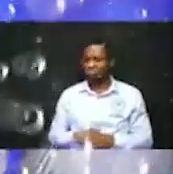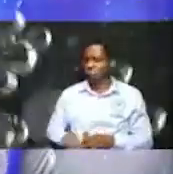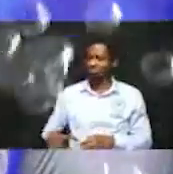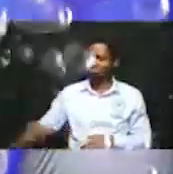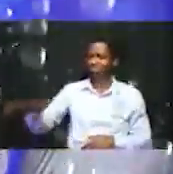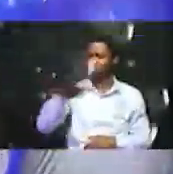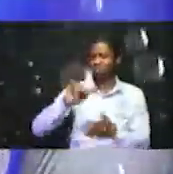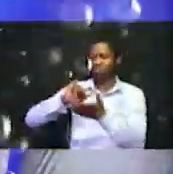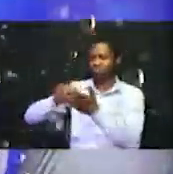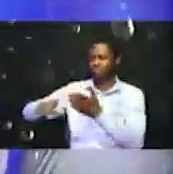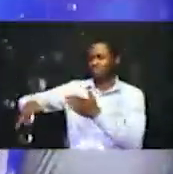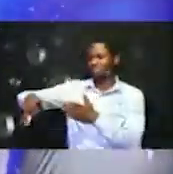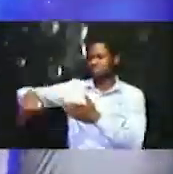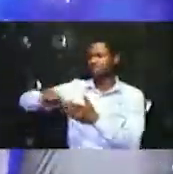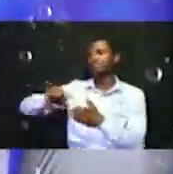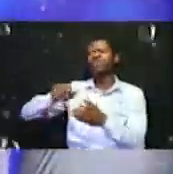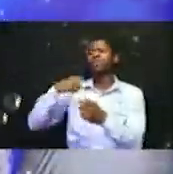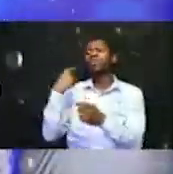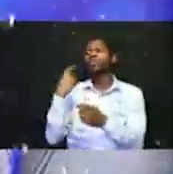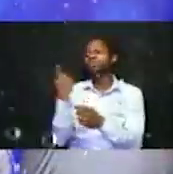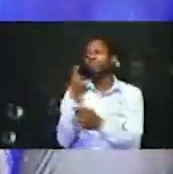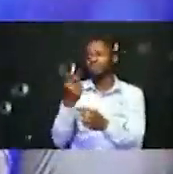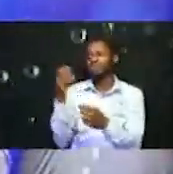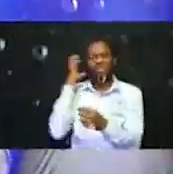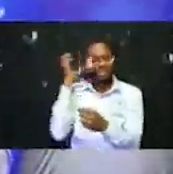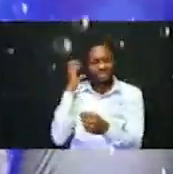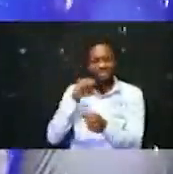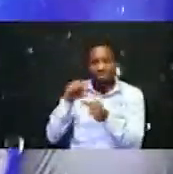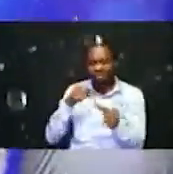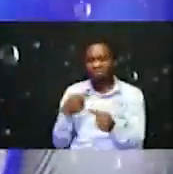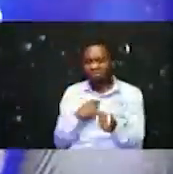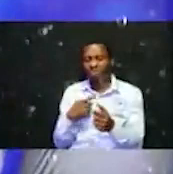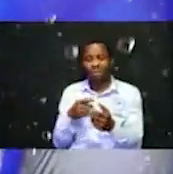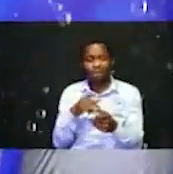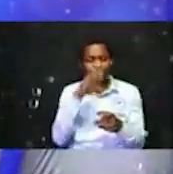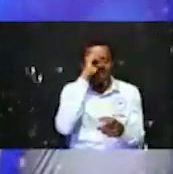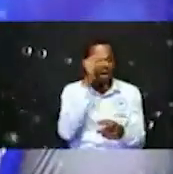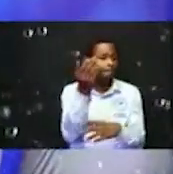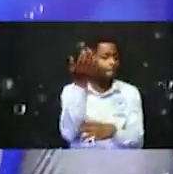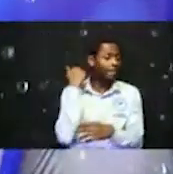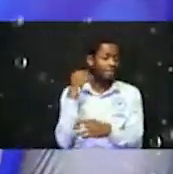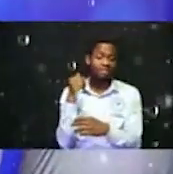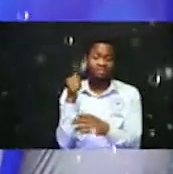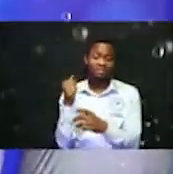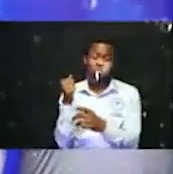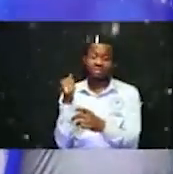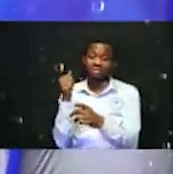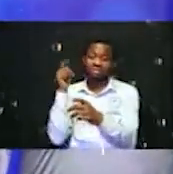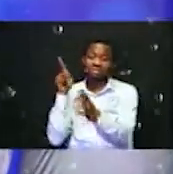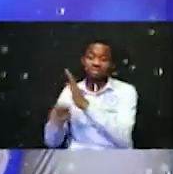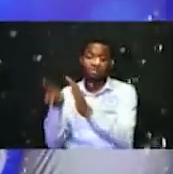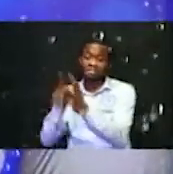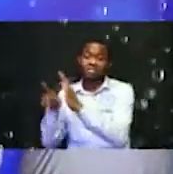the report. The man who formerly persecuted us is now preaching the faith he once tried